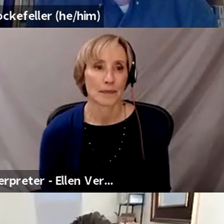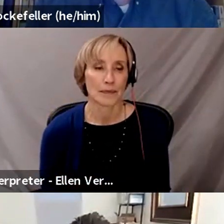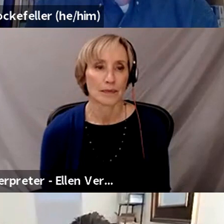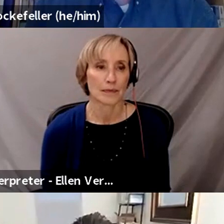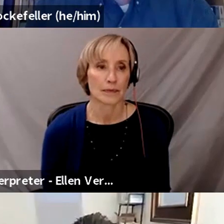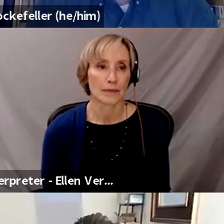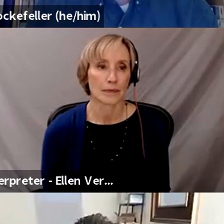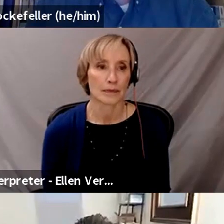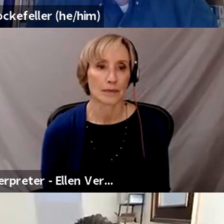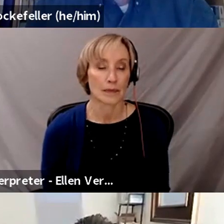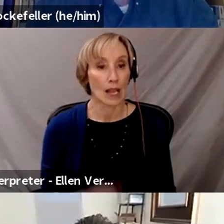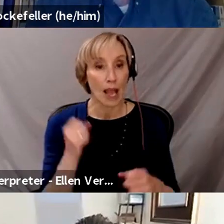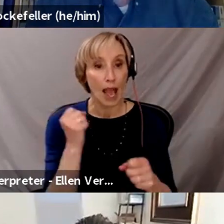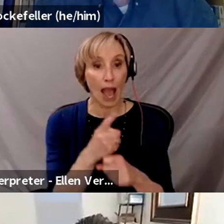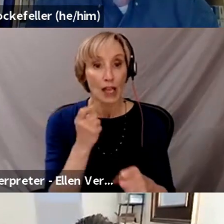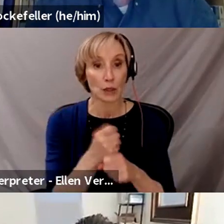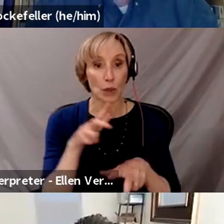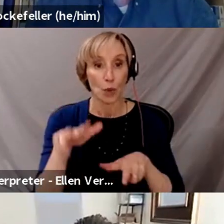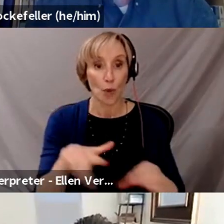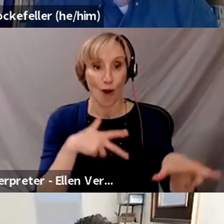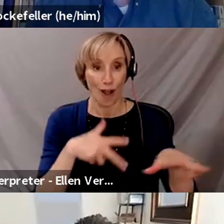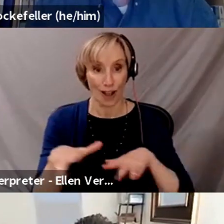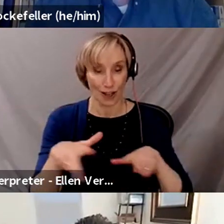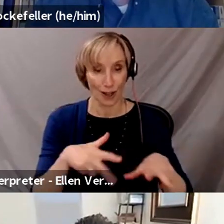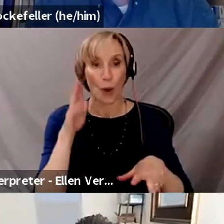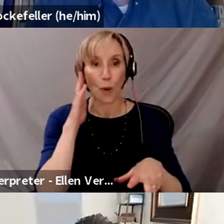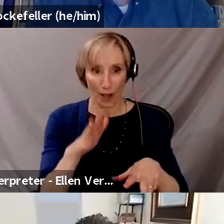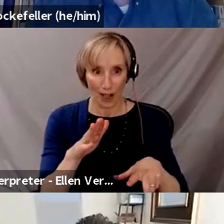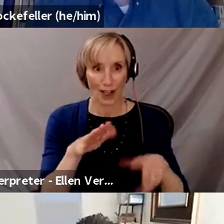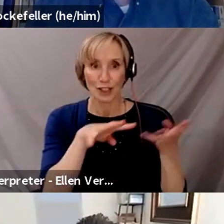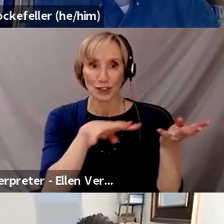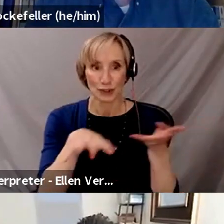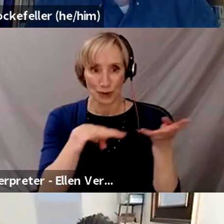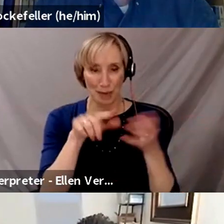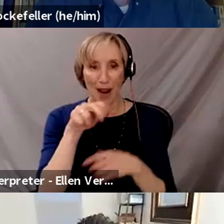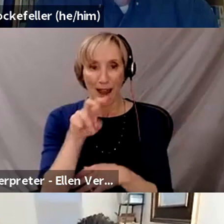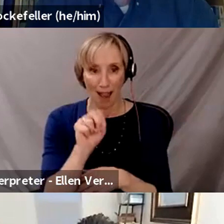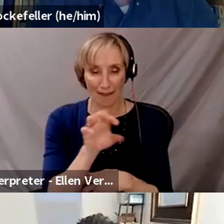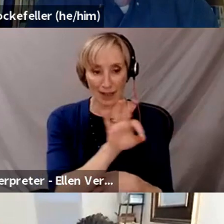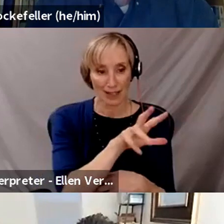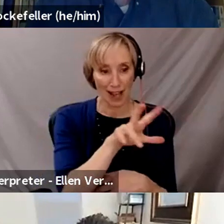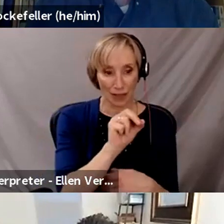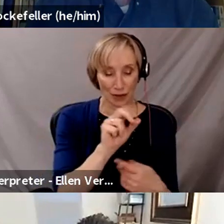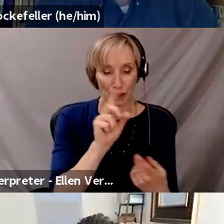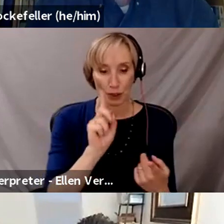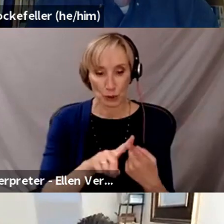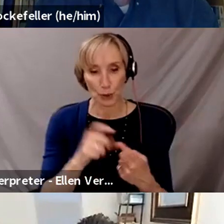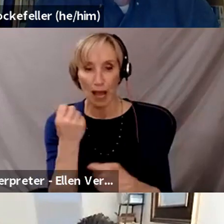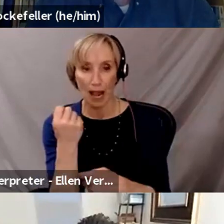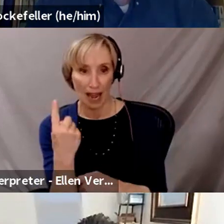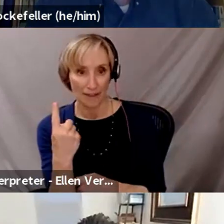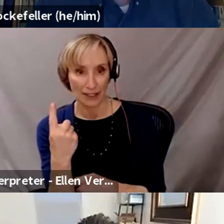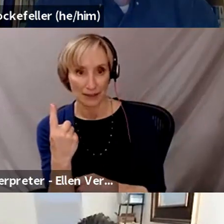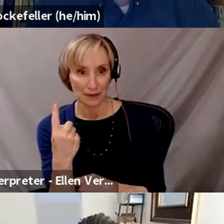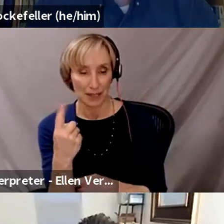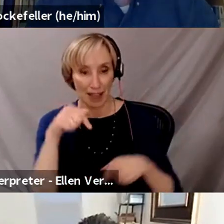that our annual NAMI Walk will stream live from 9:30 a.m. to roughly 11 a.m.